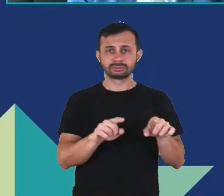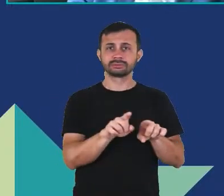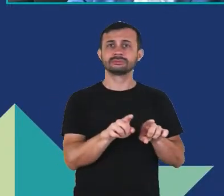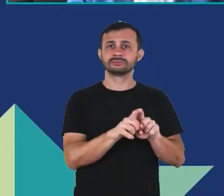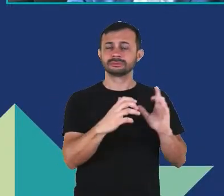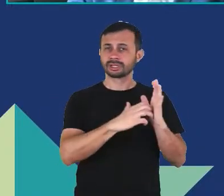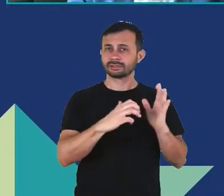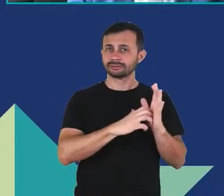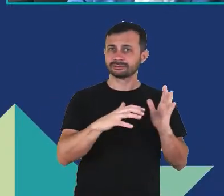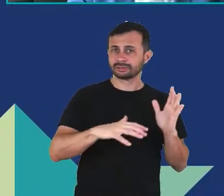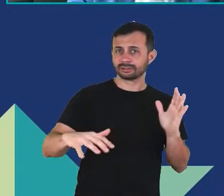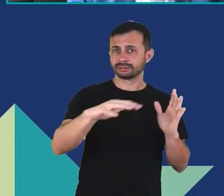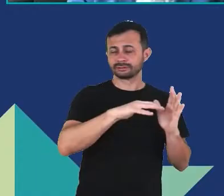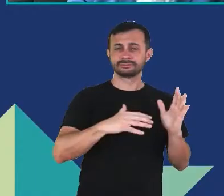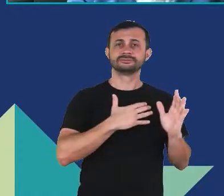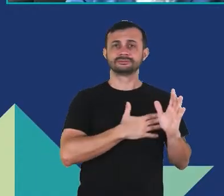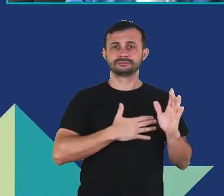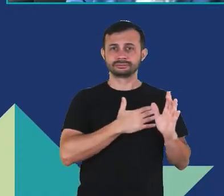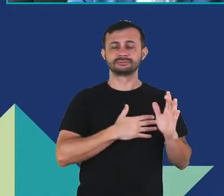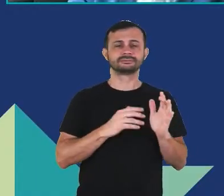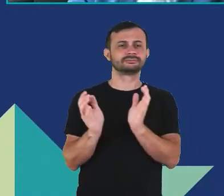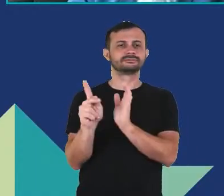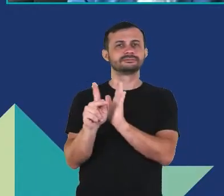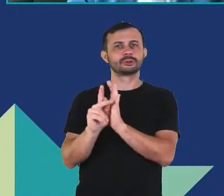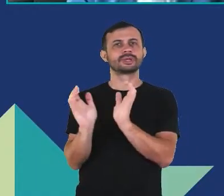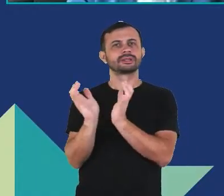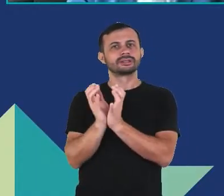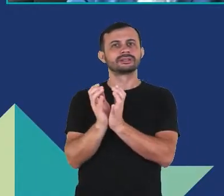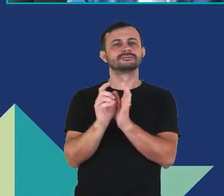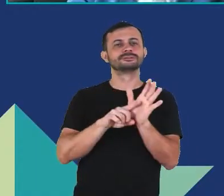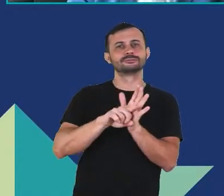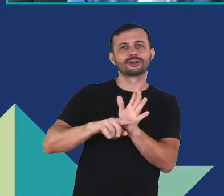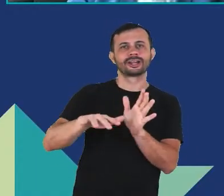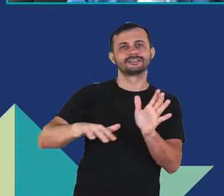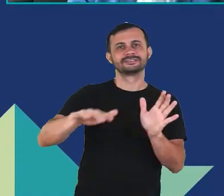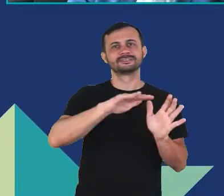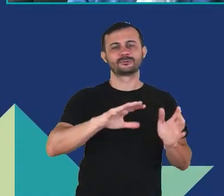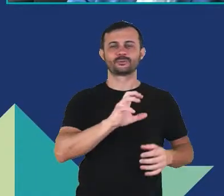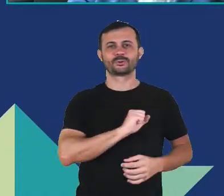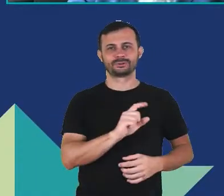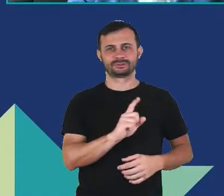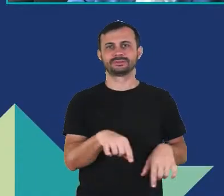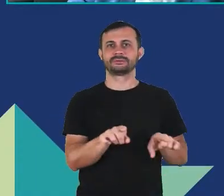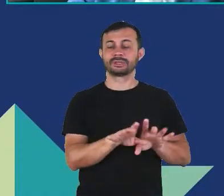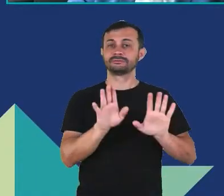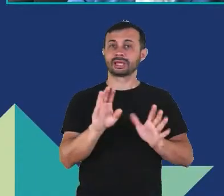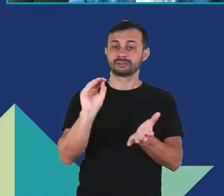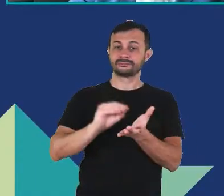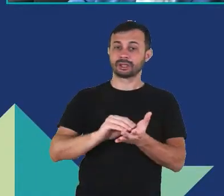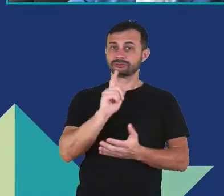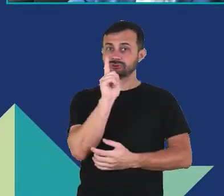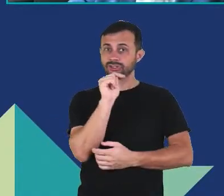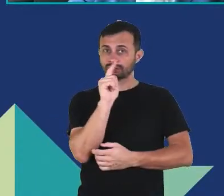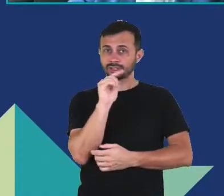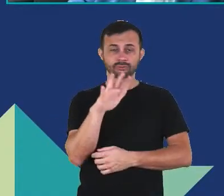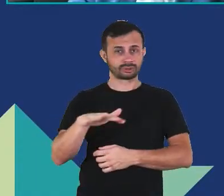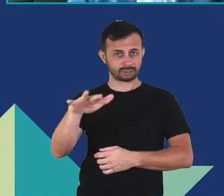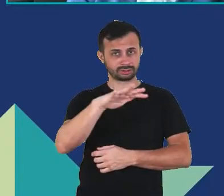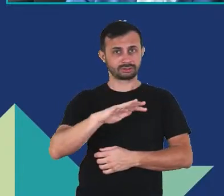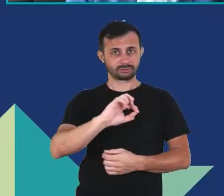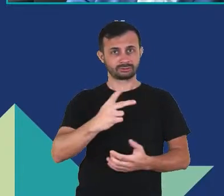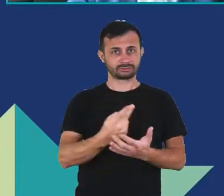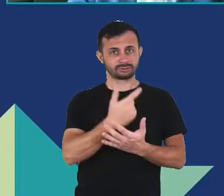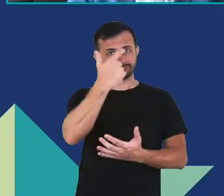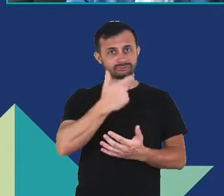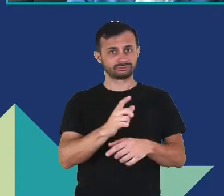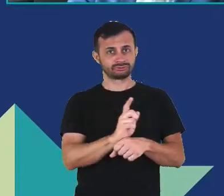Exploration teams don't really like that either. But if we have too little water, process managers don't like it, communities don't like it, and the